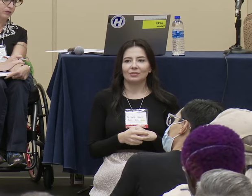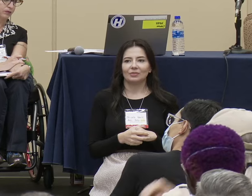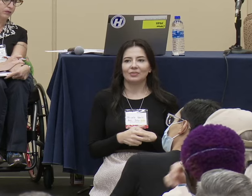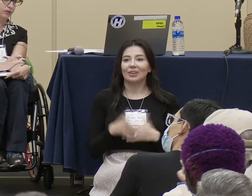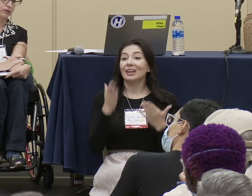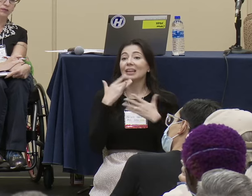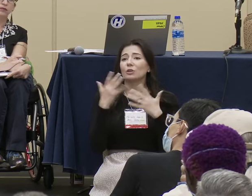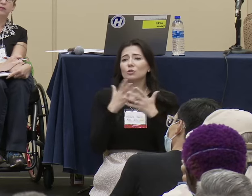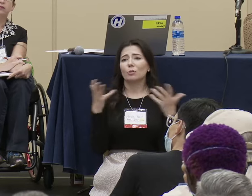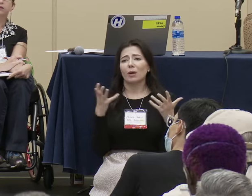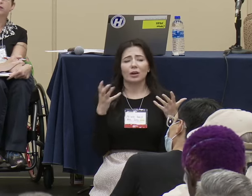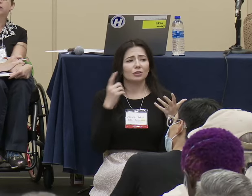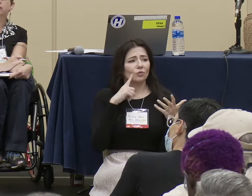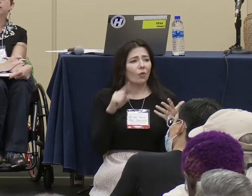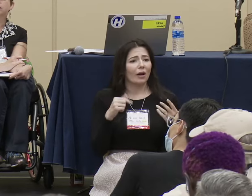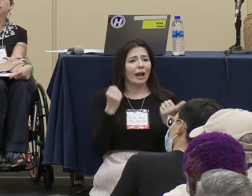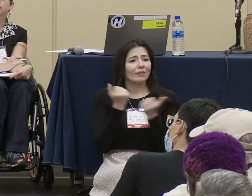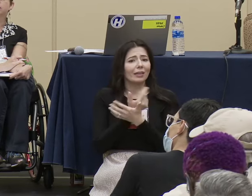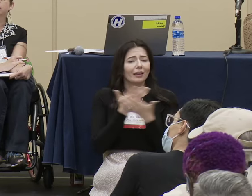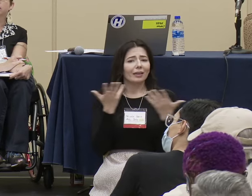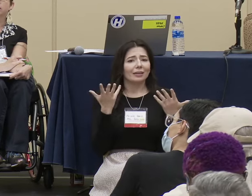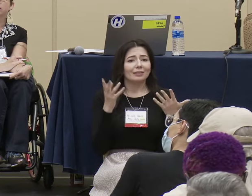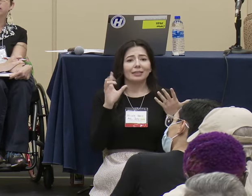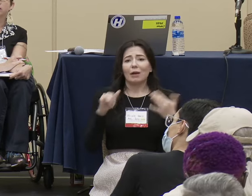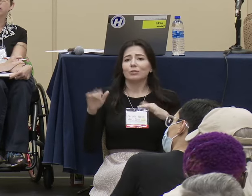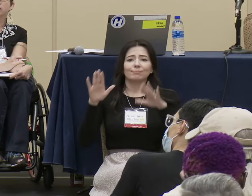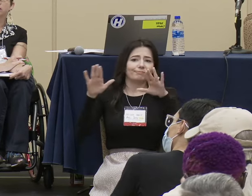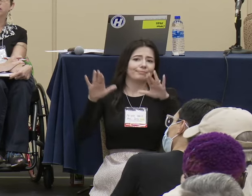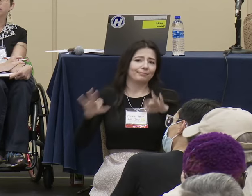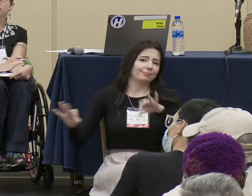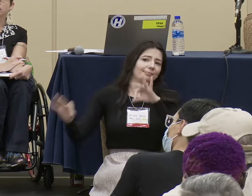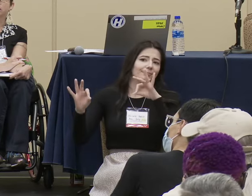First, thank you so much for everything. That was just amazing.